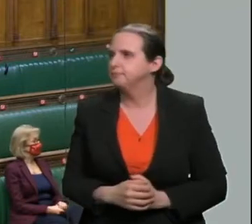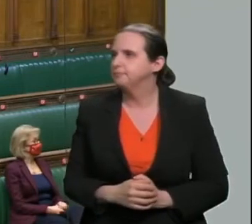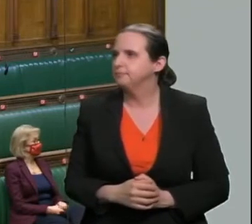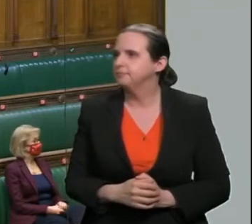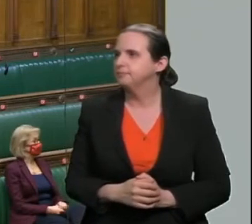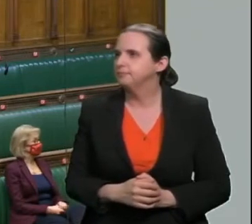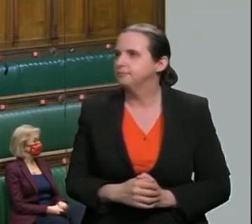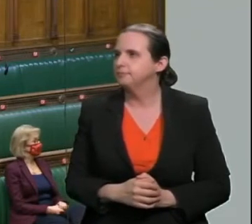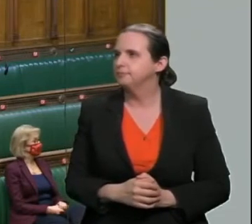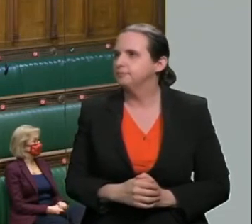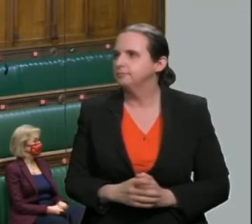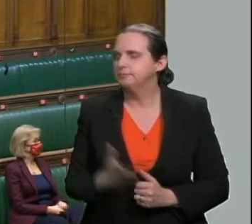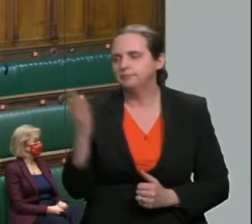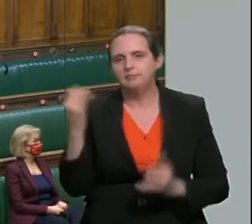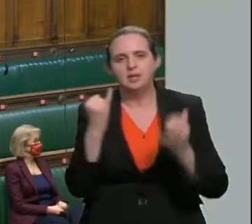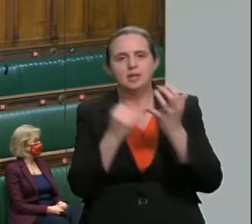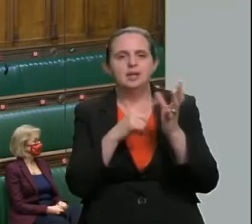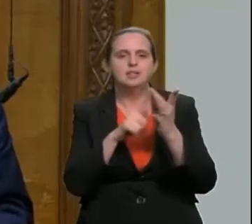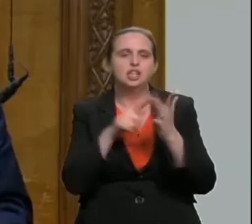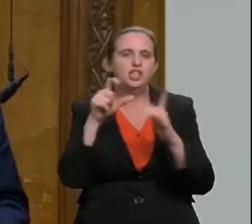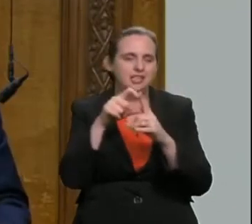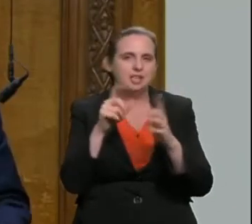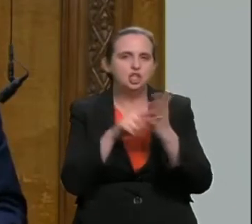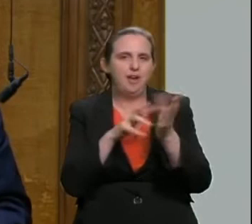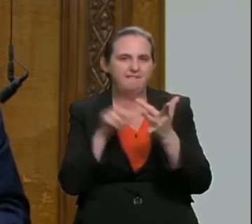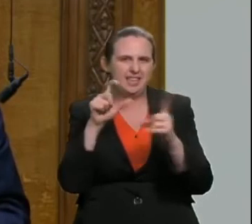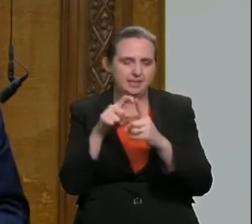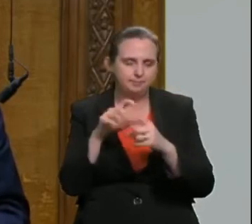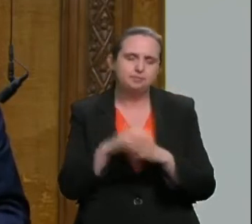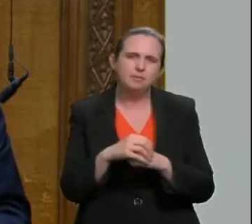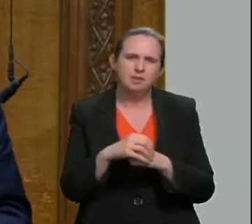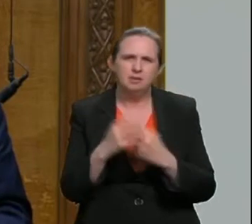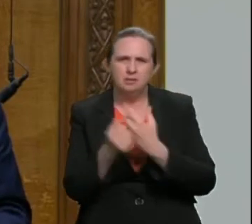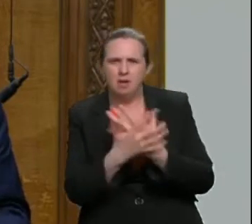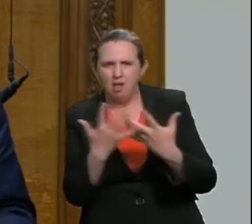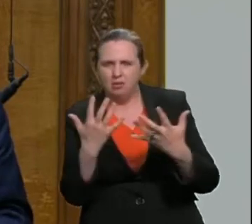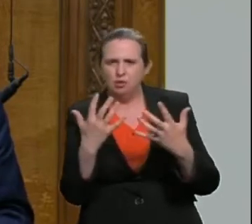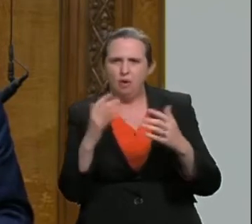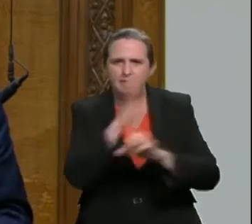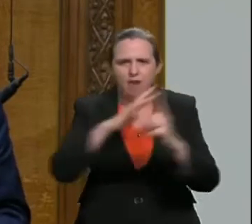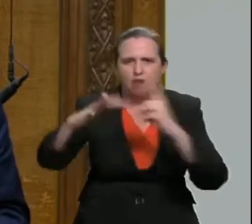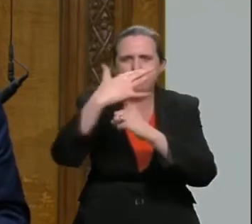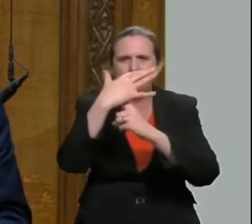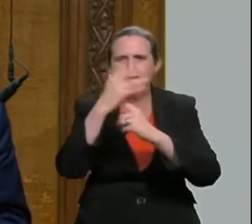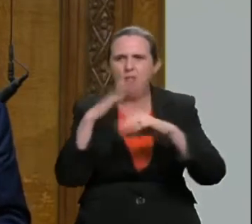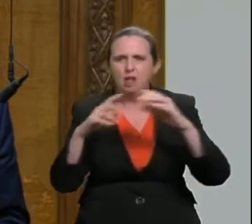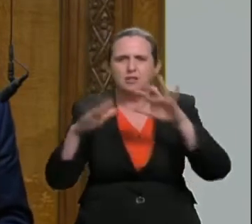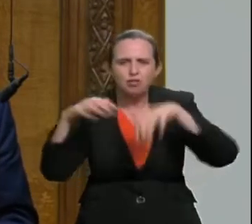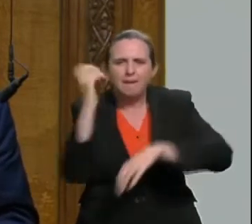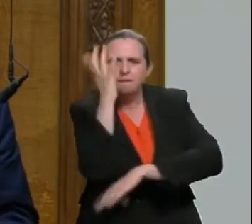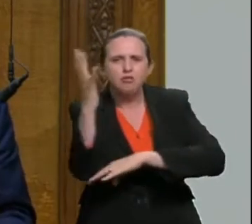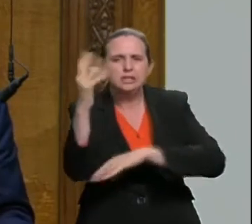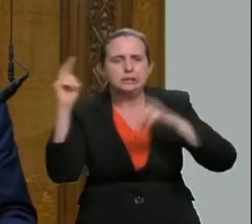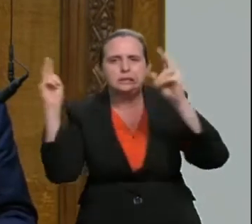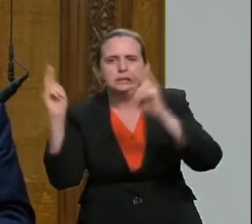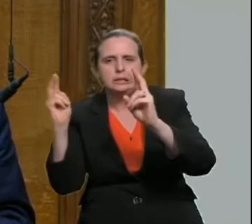world's ecosystems are at risk of catastrophic decline. That was the conclusion of the Dasgupta review last week, which my right honourable